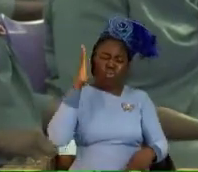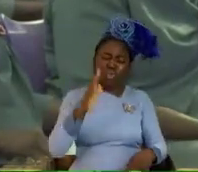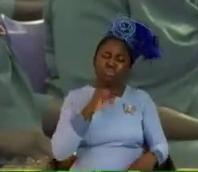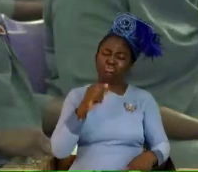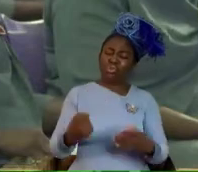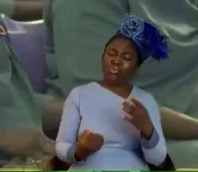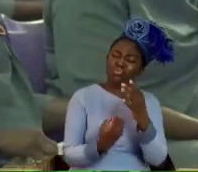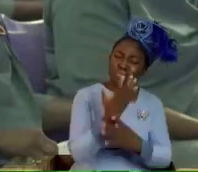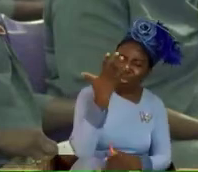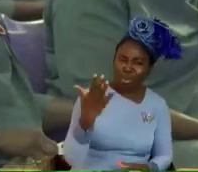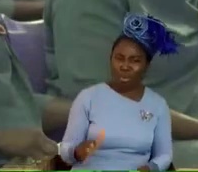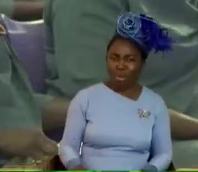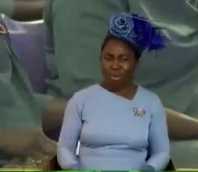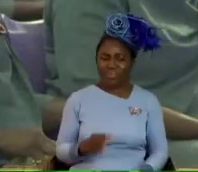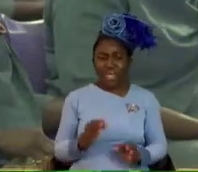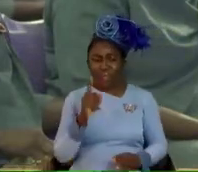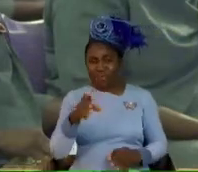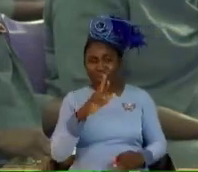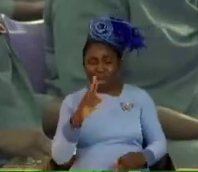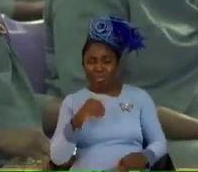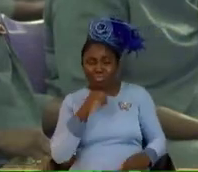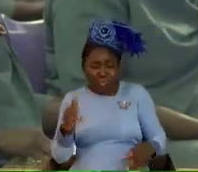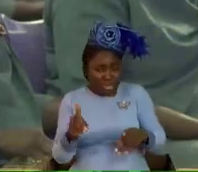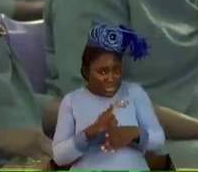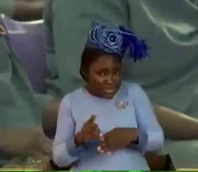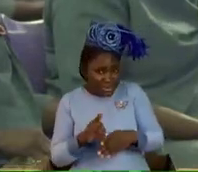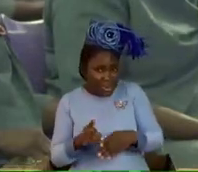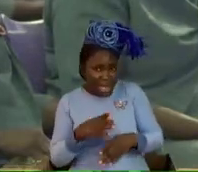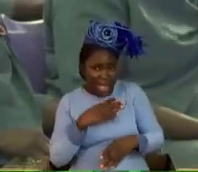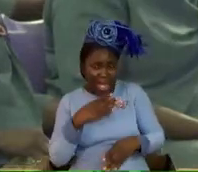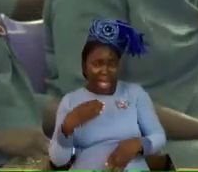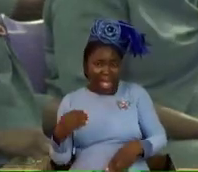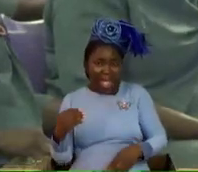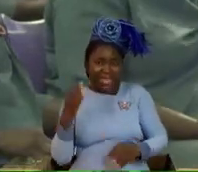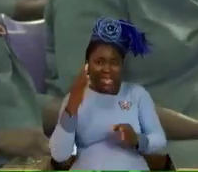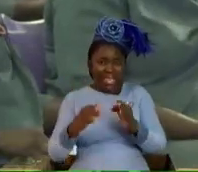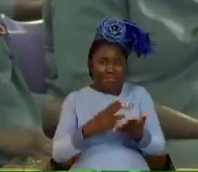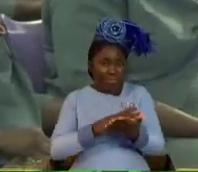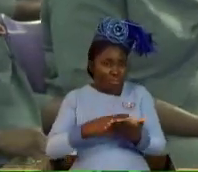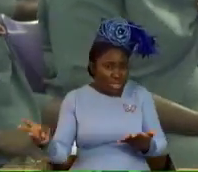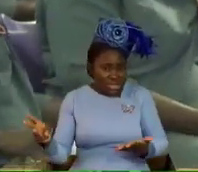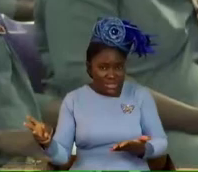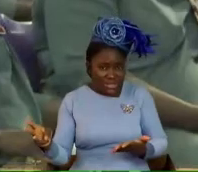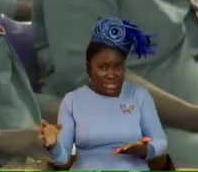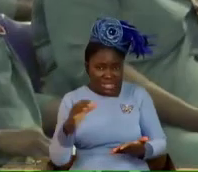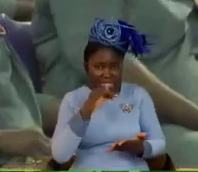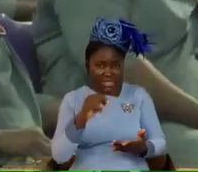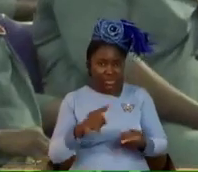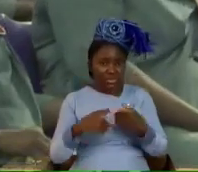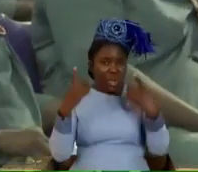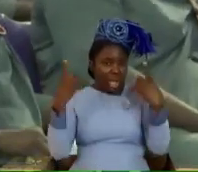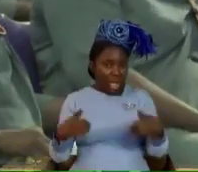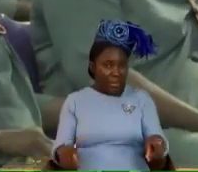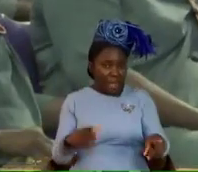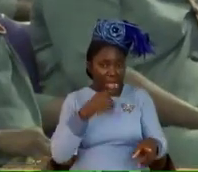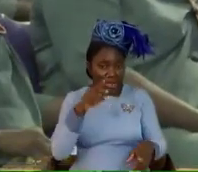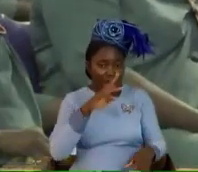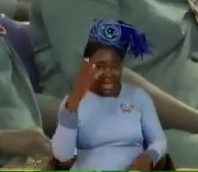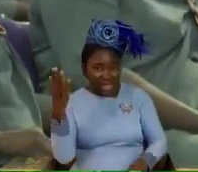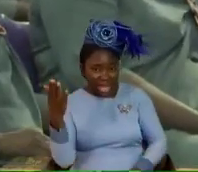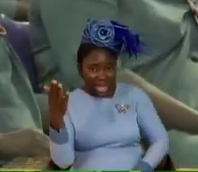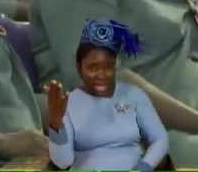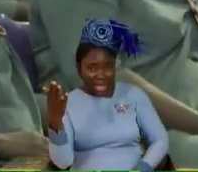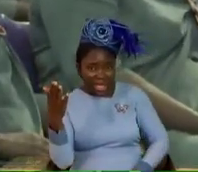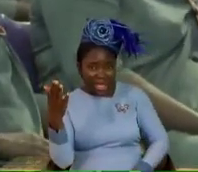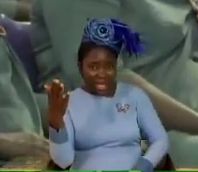you are not growing. You are not disciplined. If wastage is supposed to happen, and you are inside,